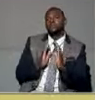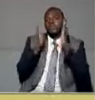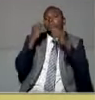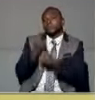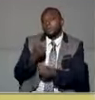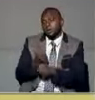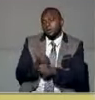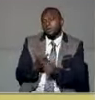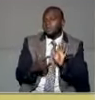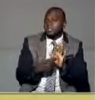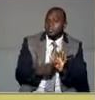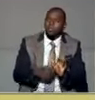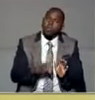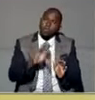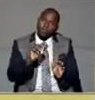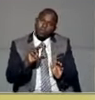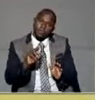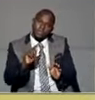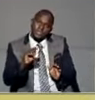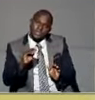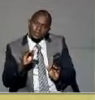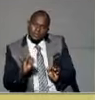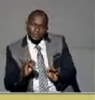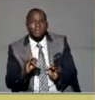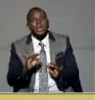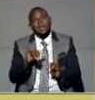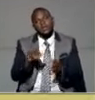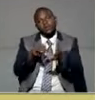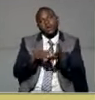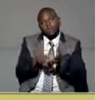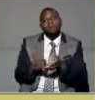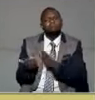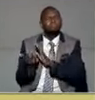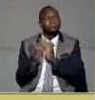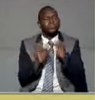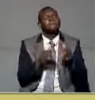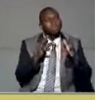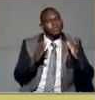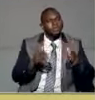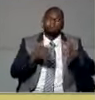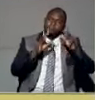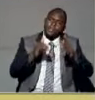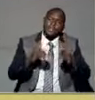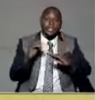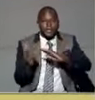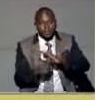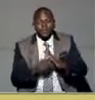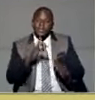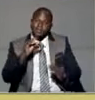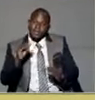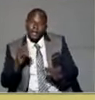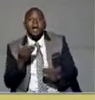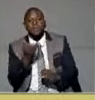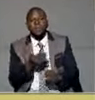Bishop Muntebi, the retired Bishop of Mitiana, mm-hmm. and their wives. So we had a big celebration. The deputy speaker was there, and